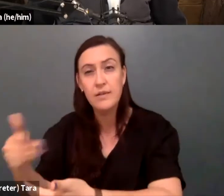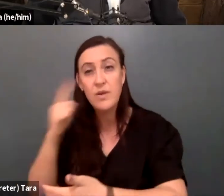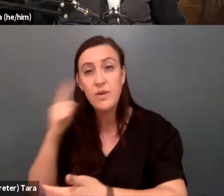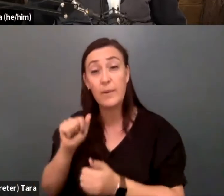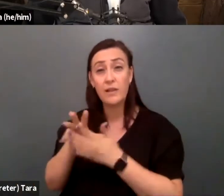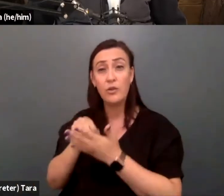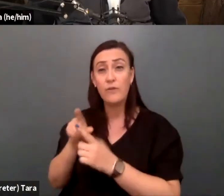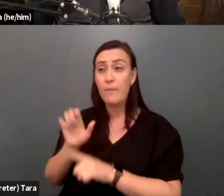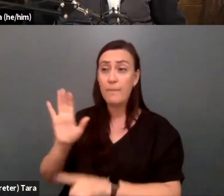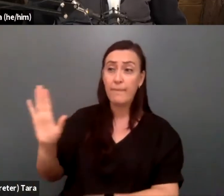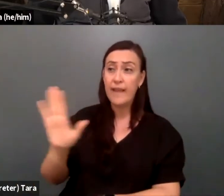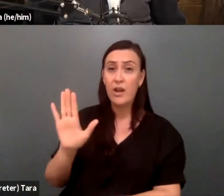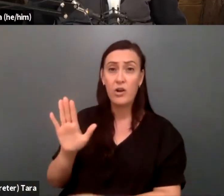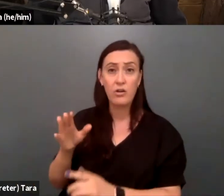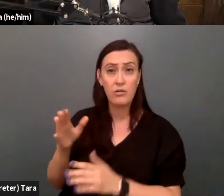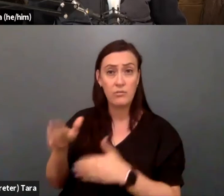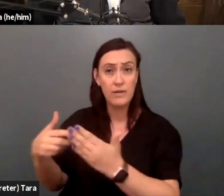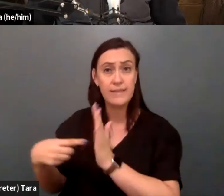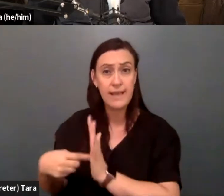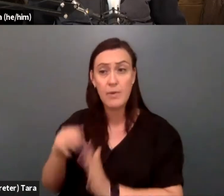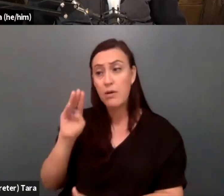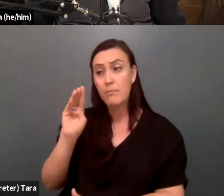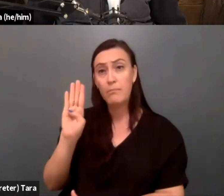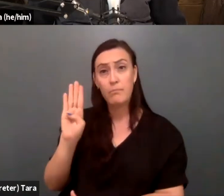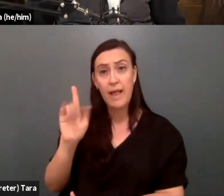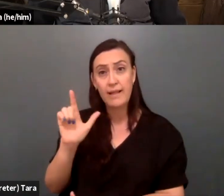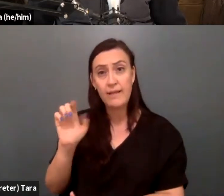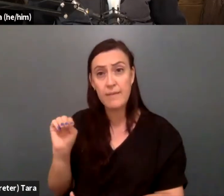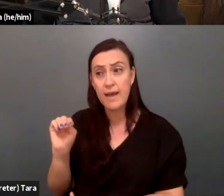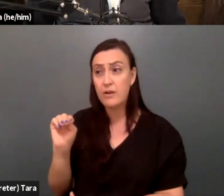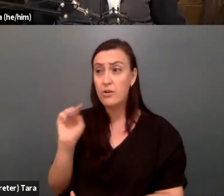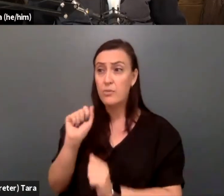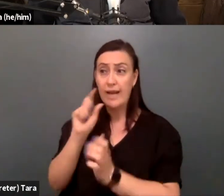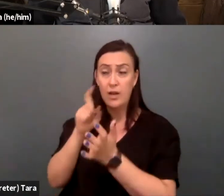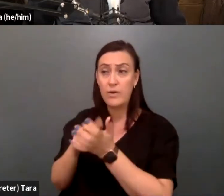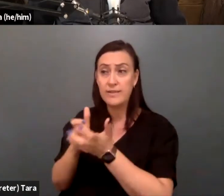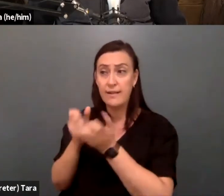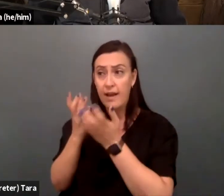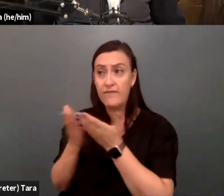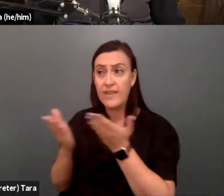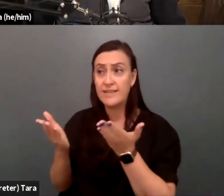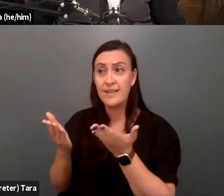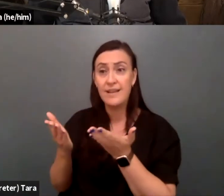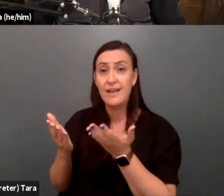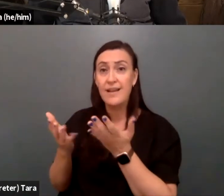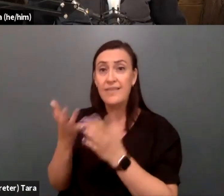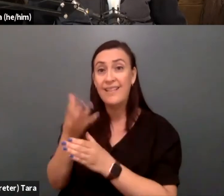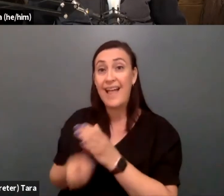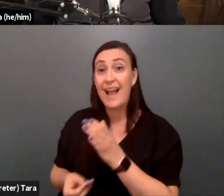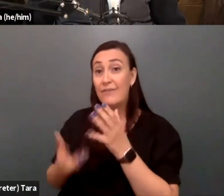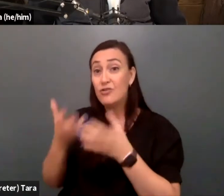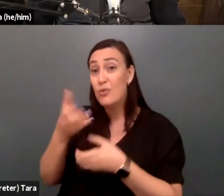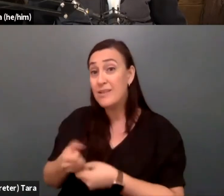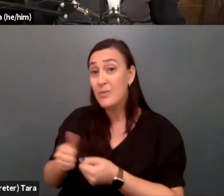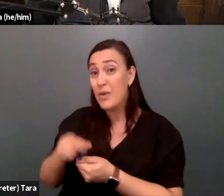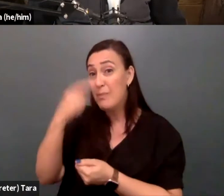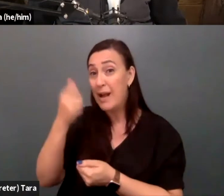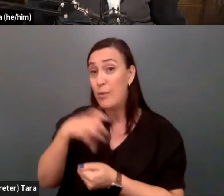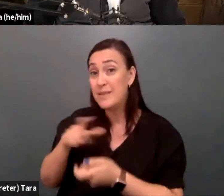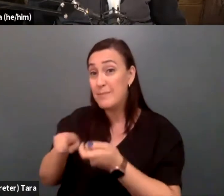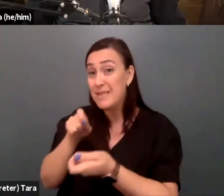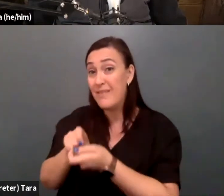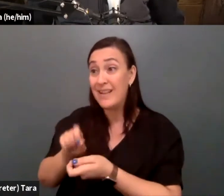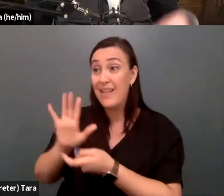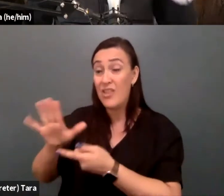I think that there's a lot to be noticed around the lack of trust in Black women's leadership specifically, and